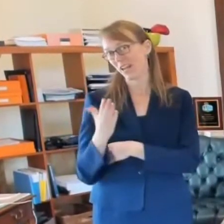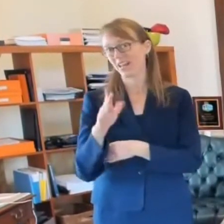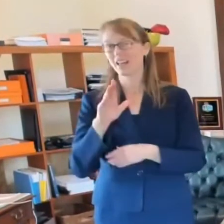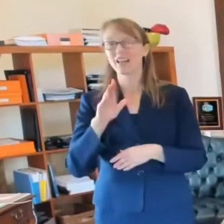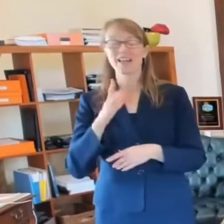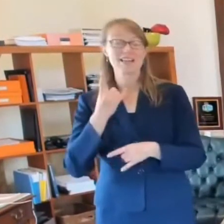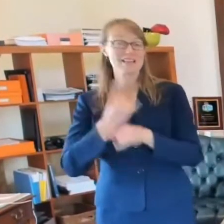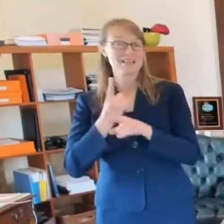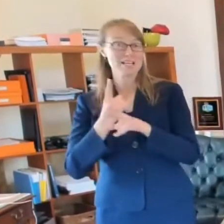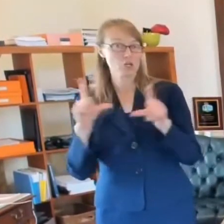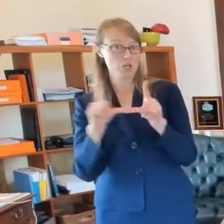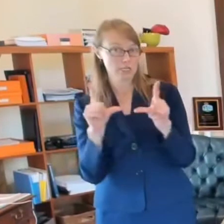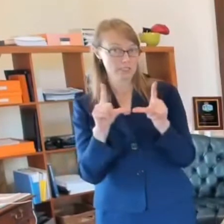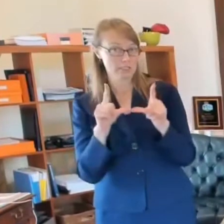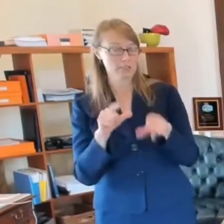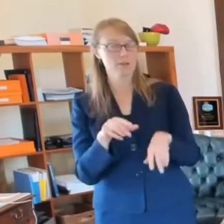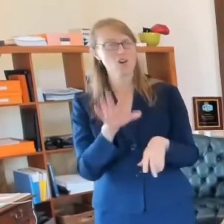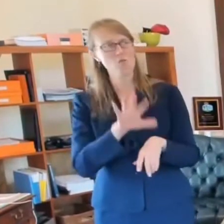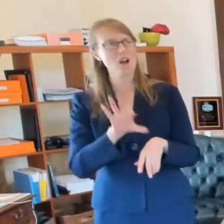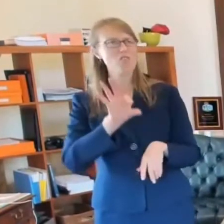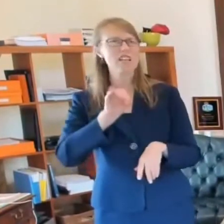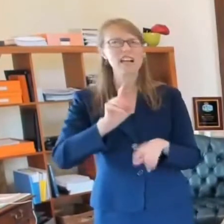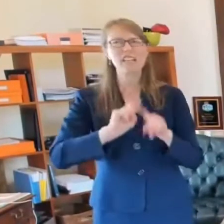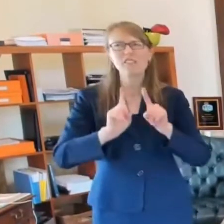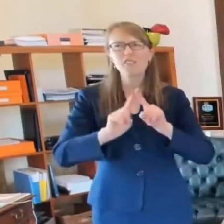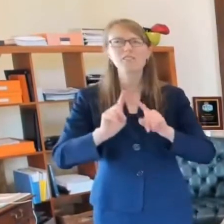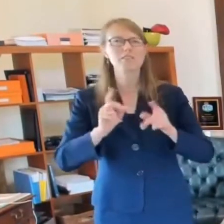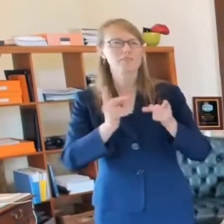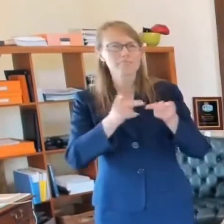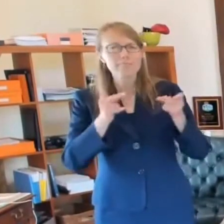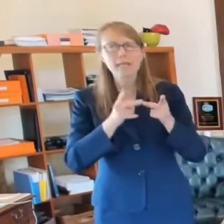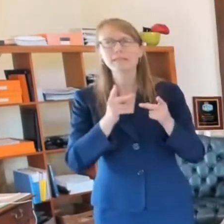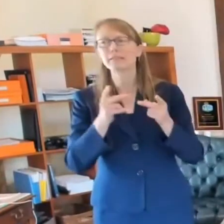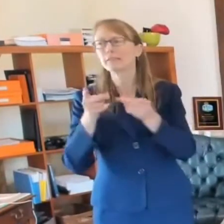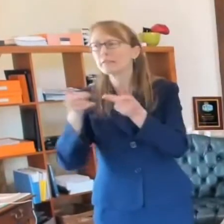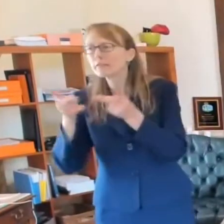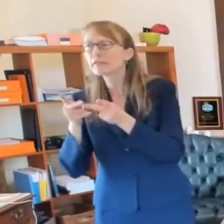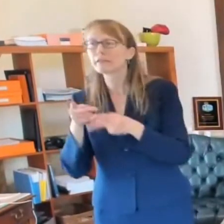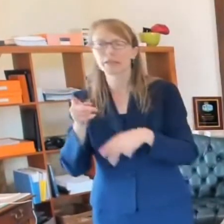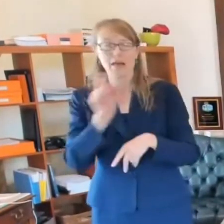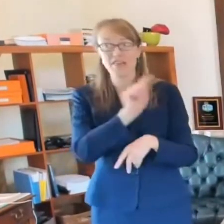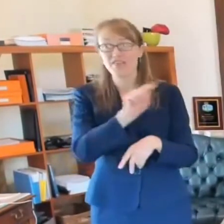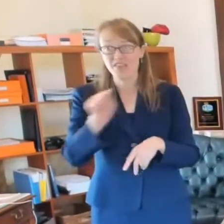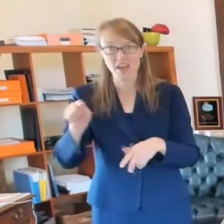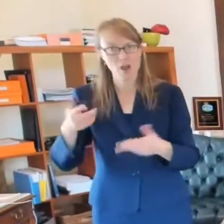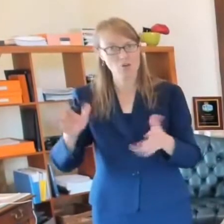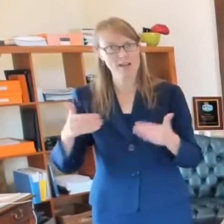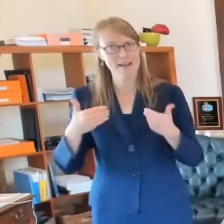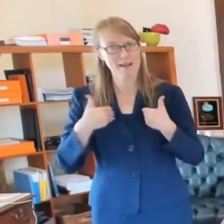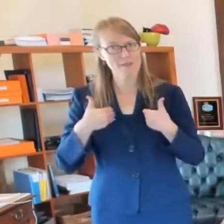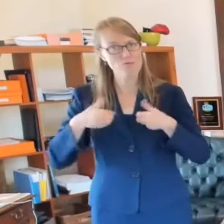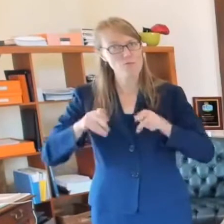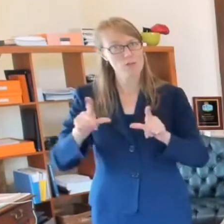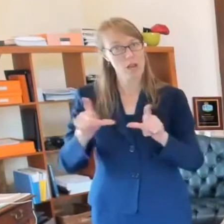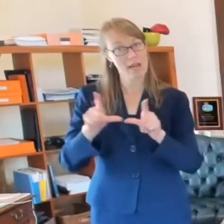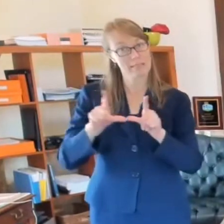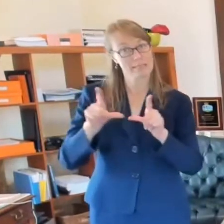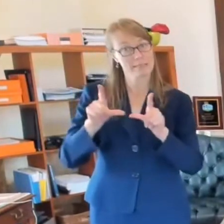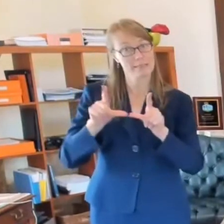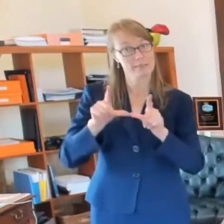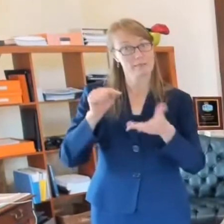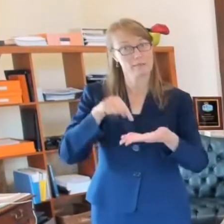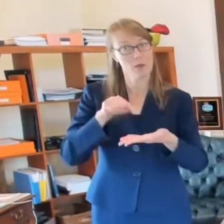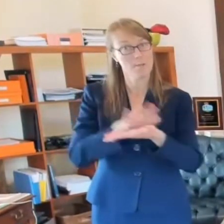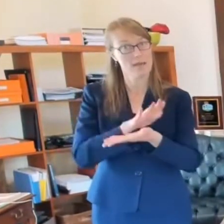locations, bars, restaurants, who have a 3 a.m. license. And, you know, one of the things that we